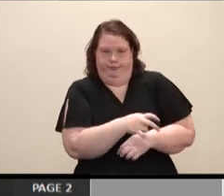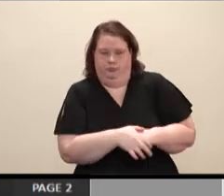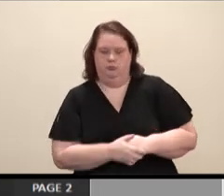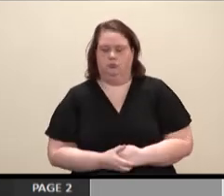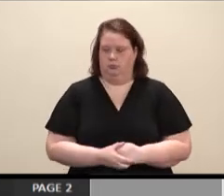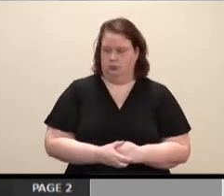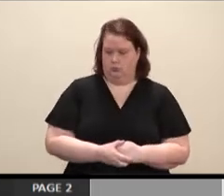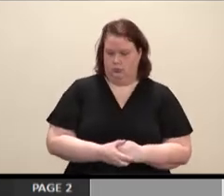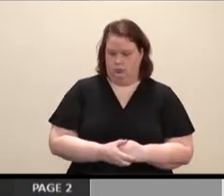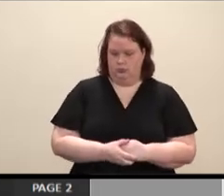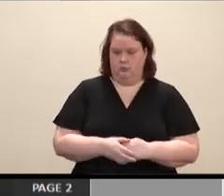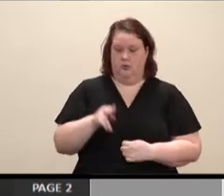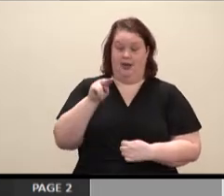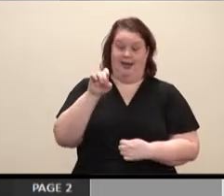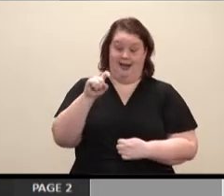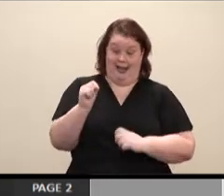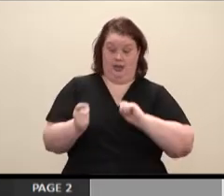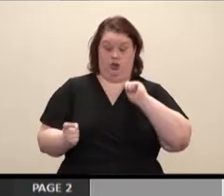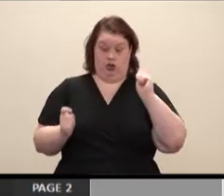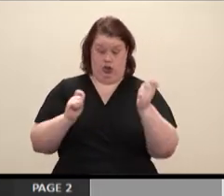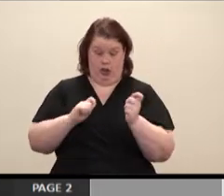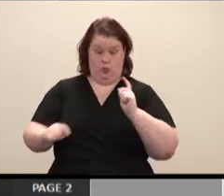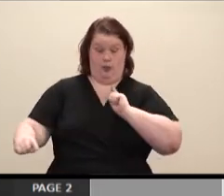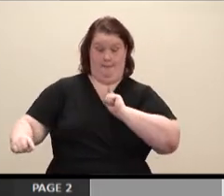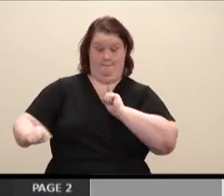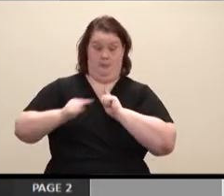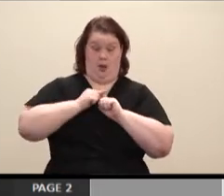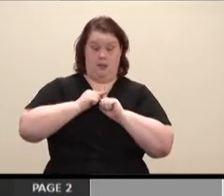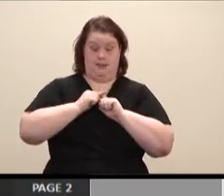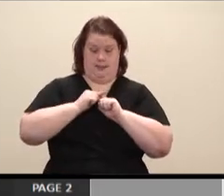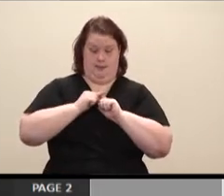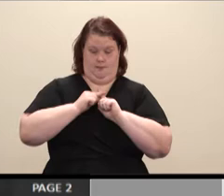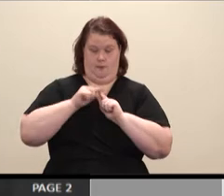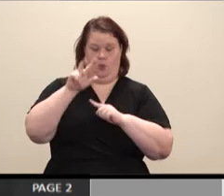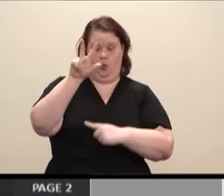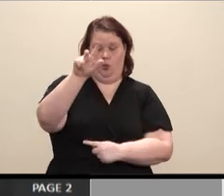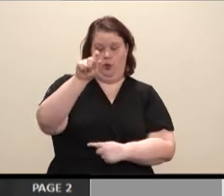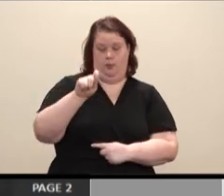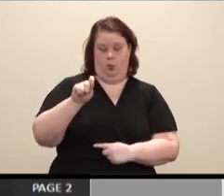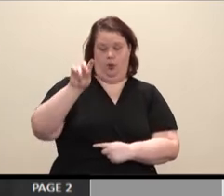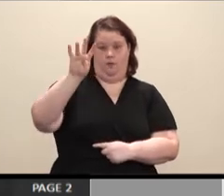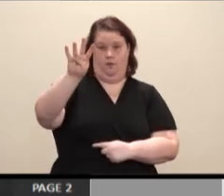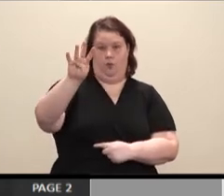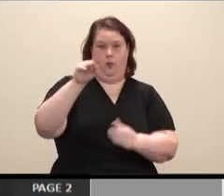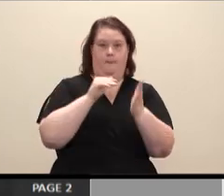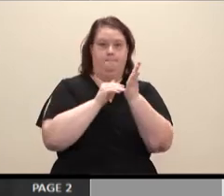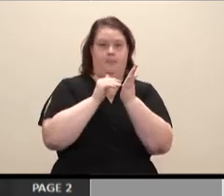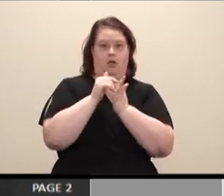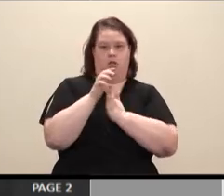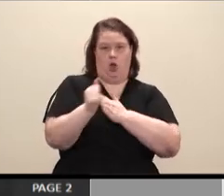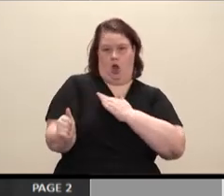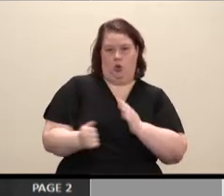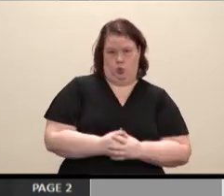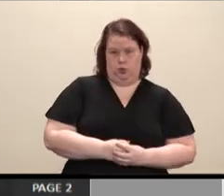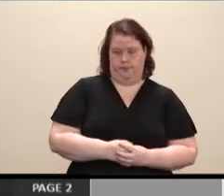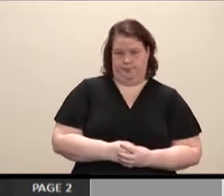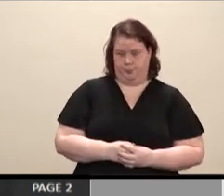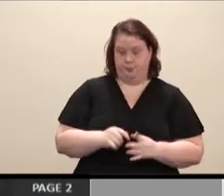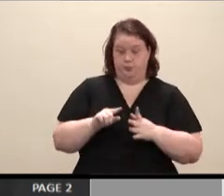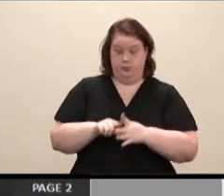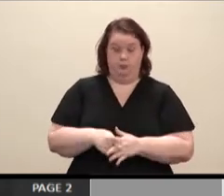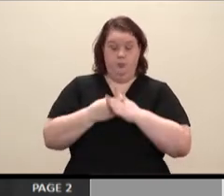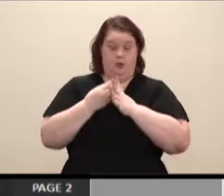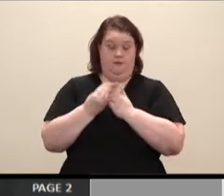net change in our fund, about positive fund, about positive change of $3.4 million. Our beginning